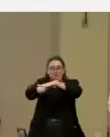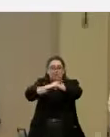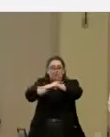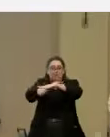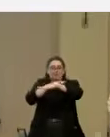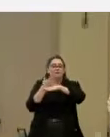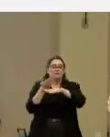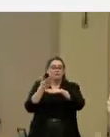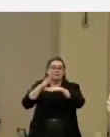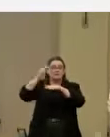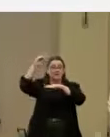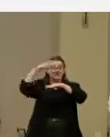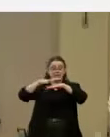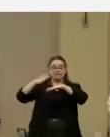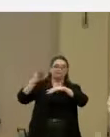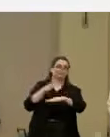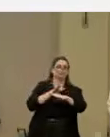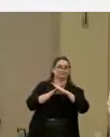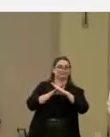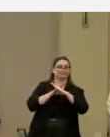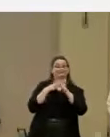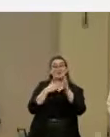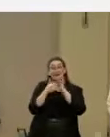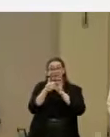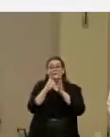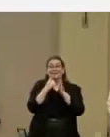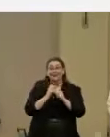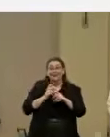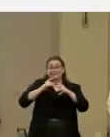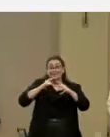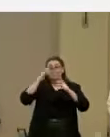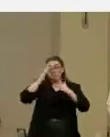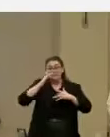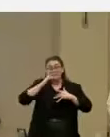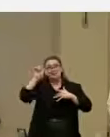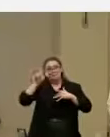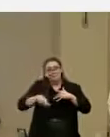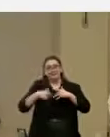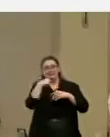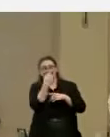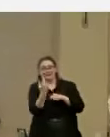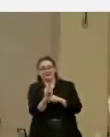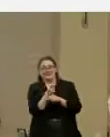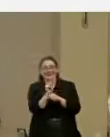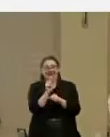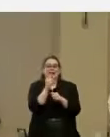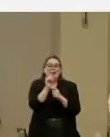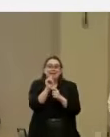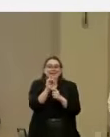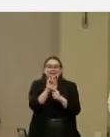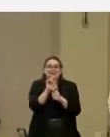why, especially when we're treating inflammatory conditions, we must have a mineral tinted